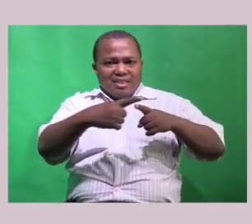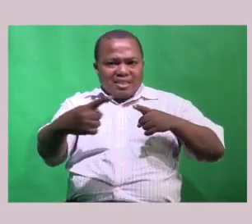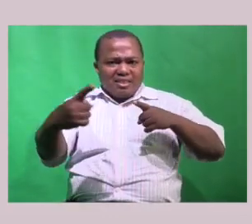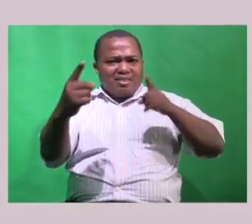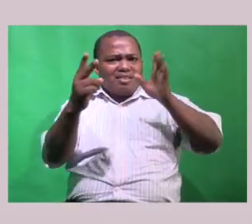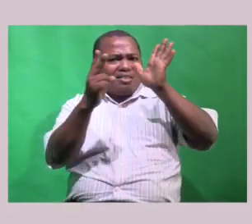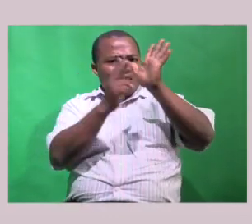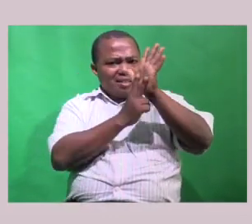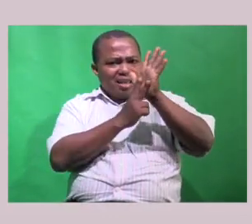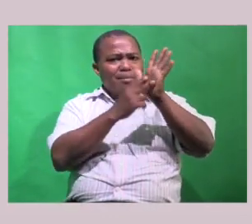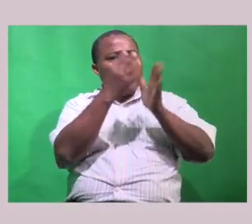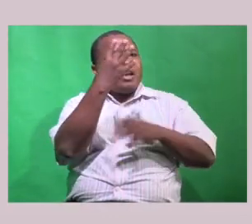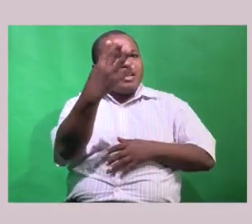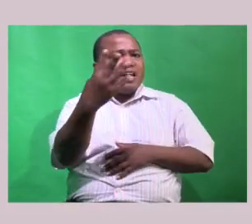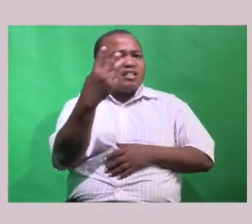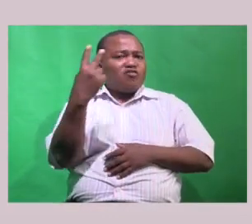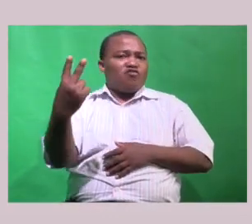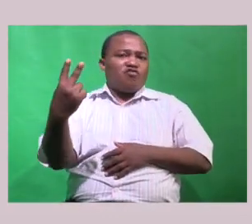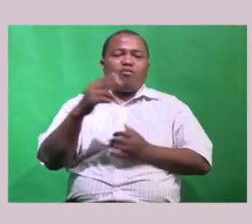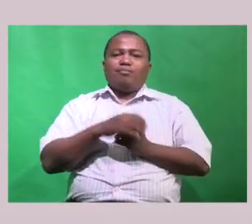1794 less